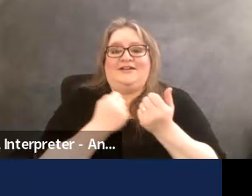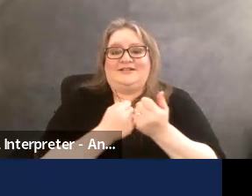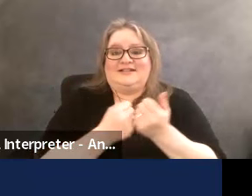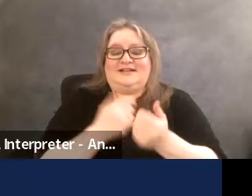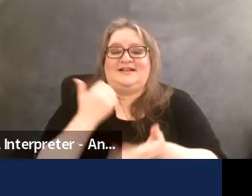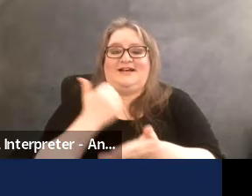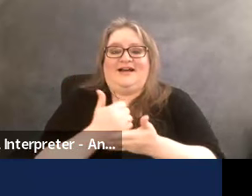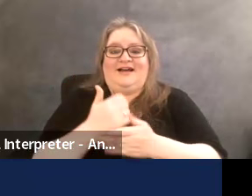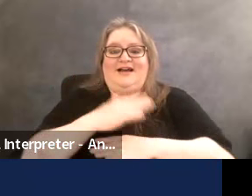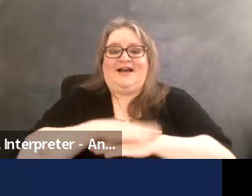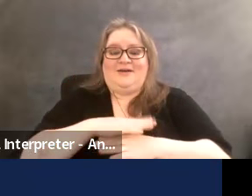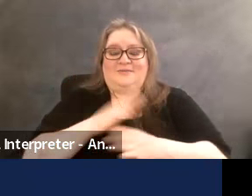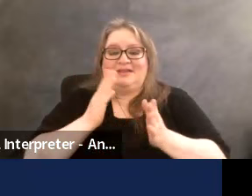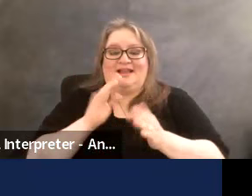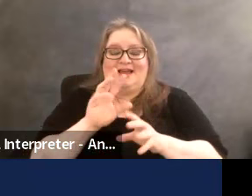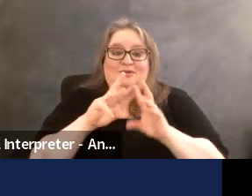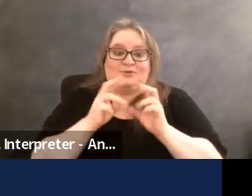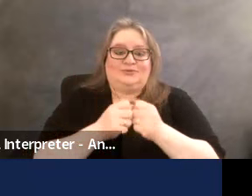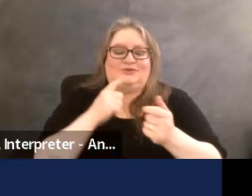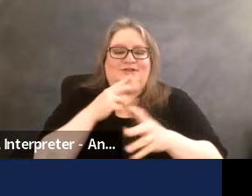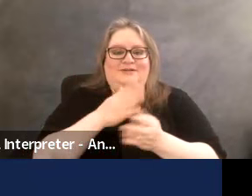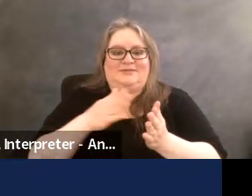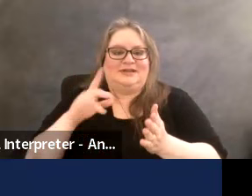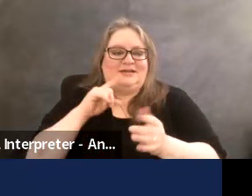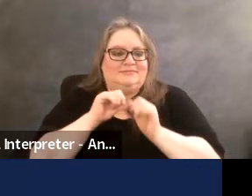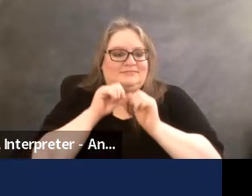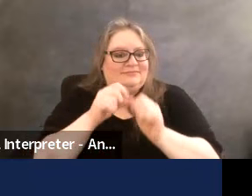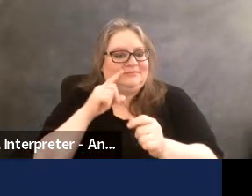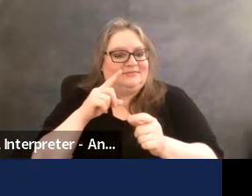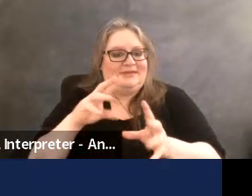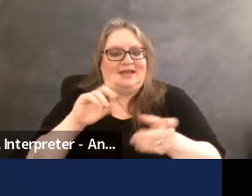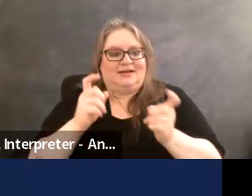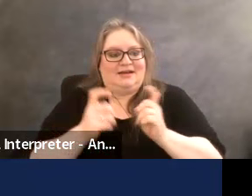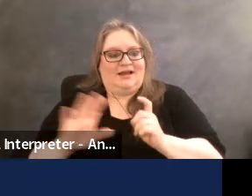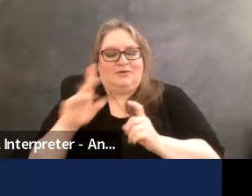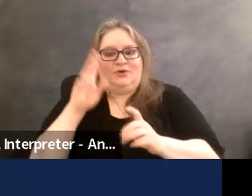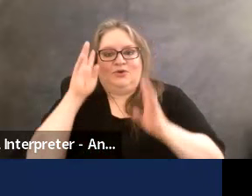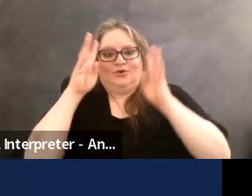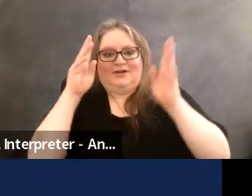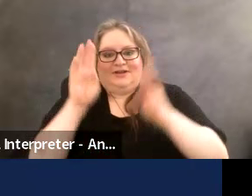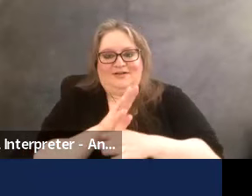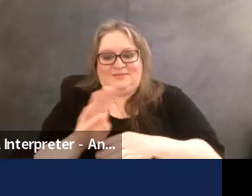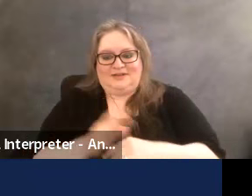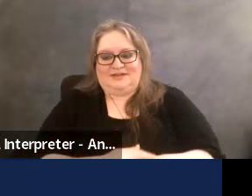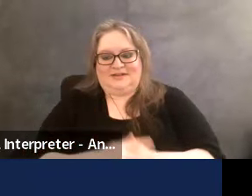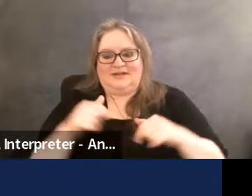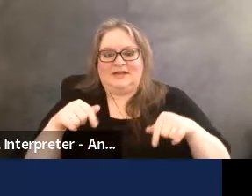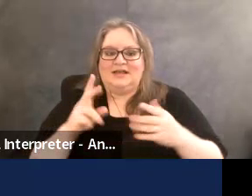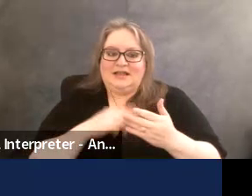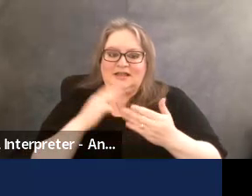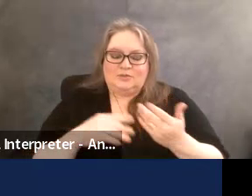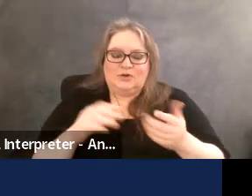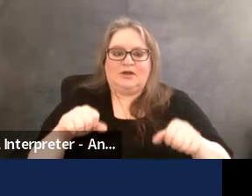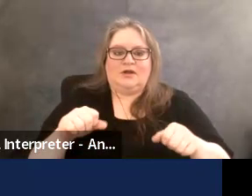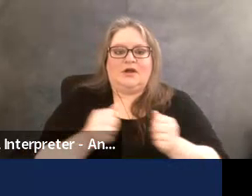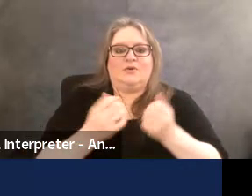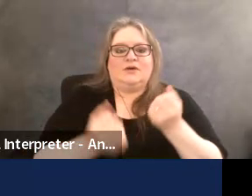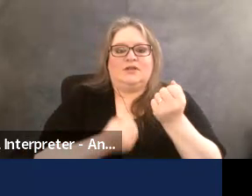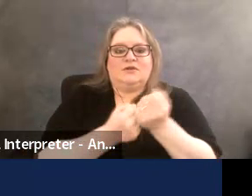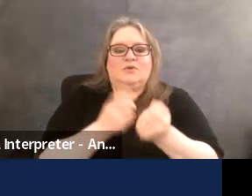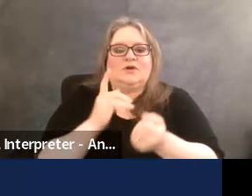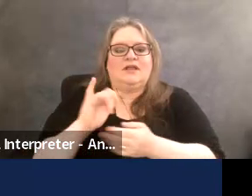series, Sustaining and Adapting Your Creative Business. So this program has been made possible with the support of